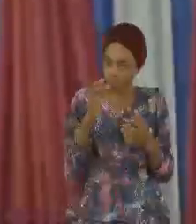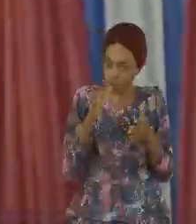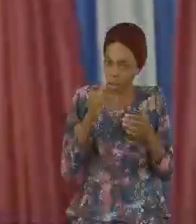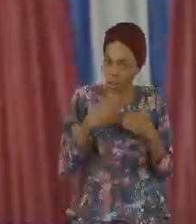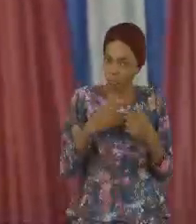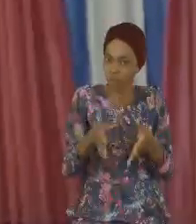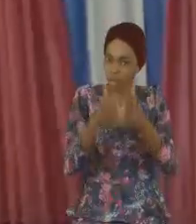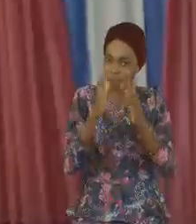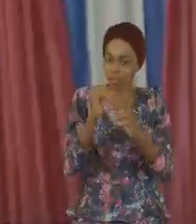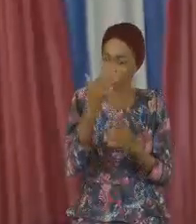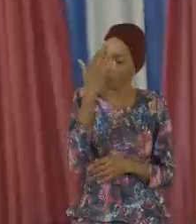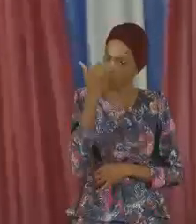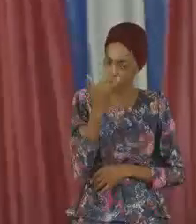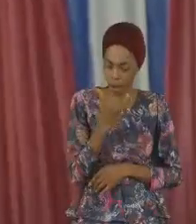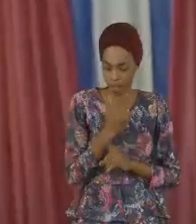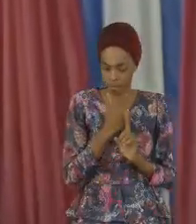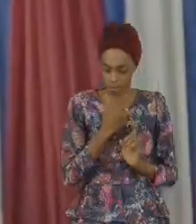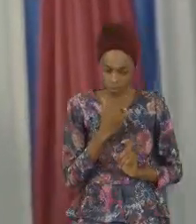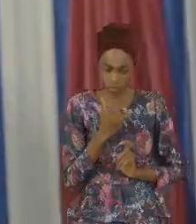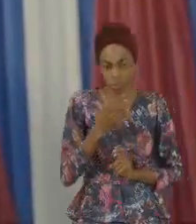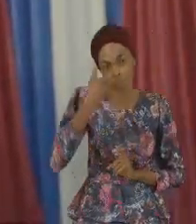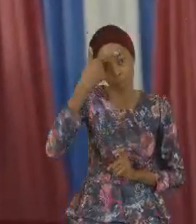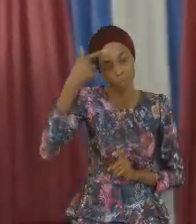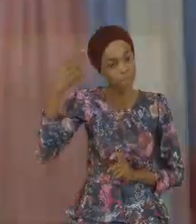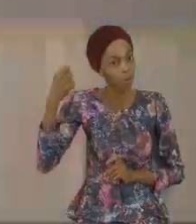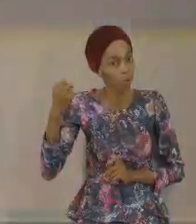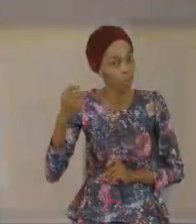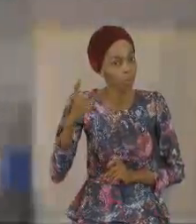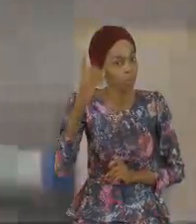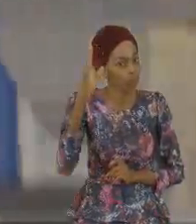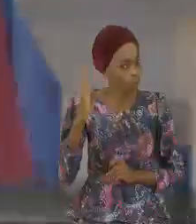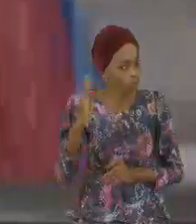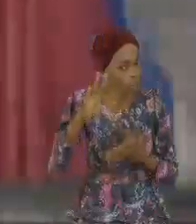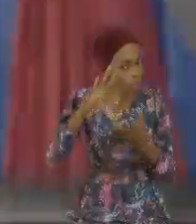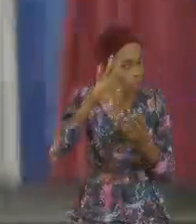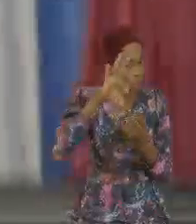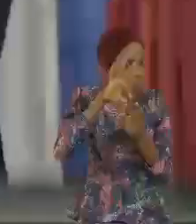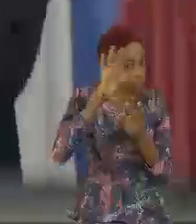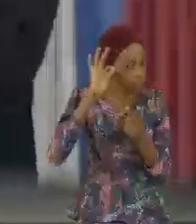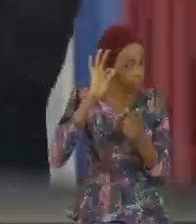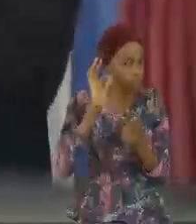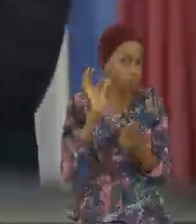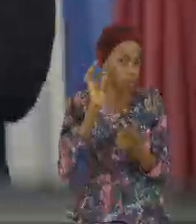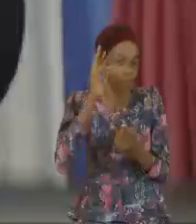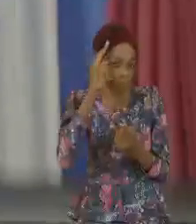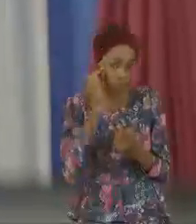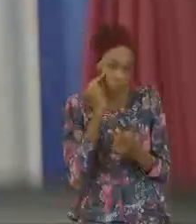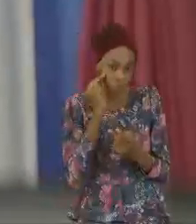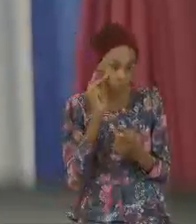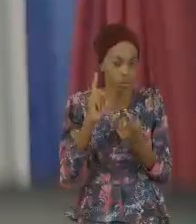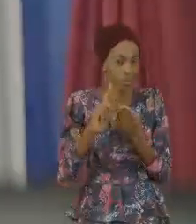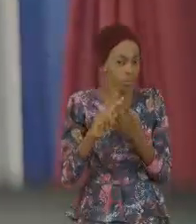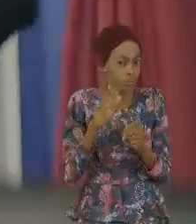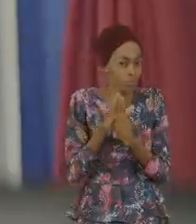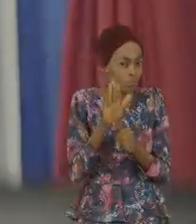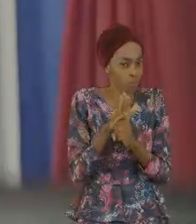why? Why? Now, because God chose Moses. And he chose him to accomplish